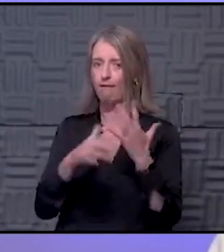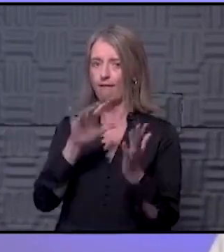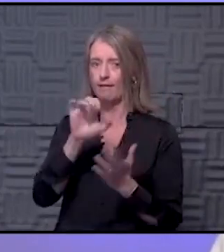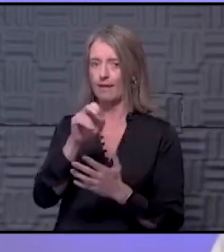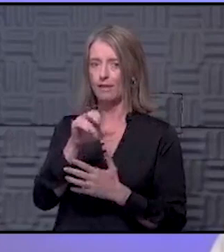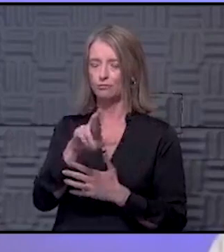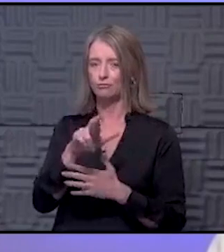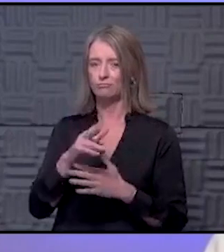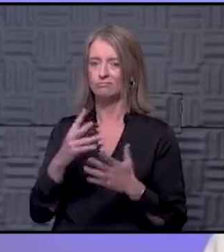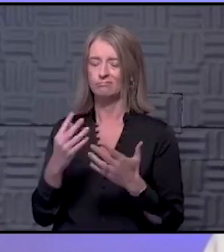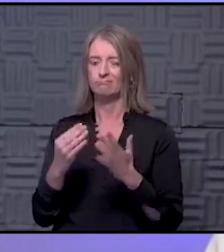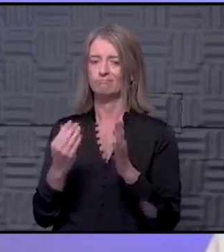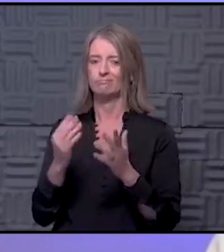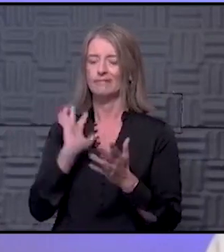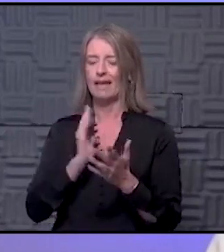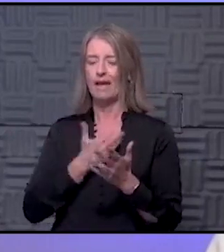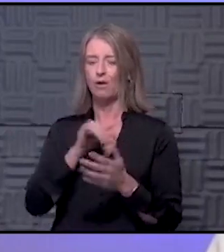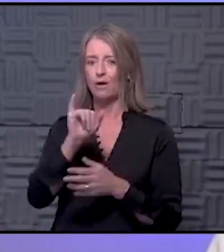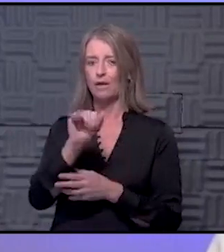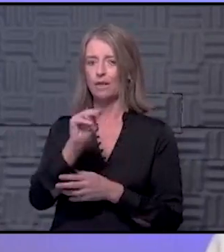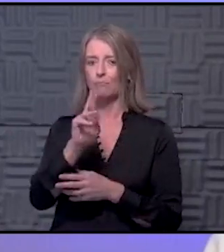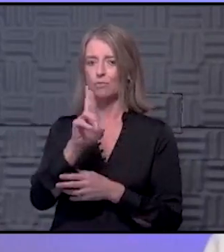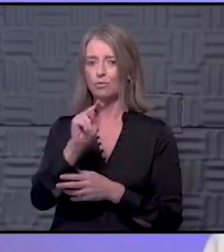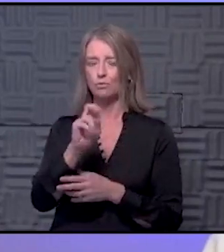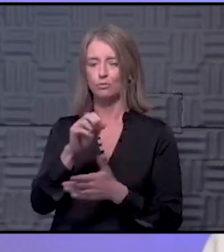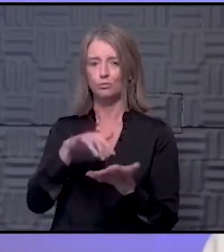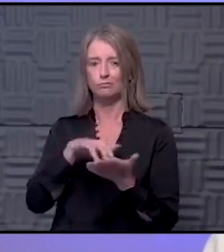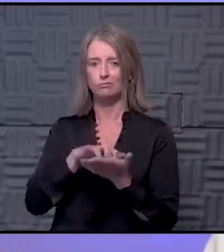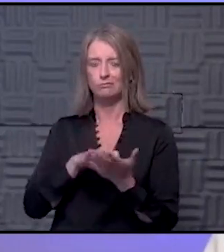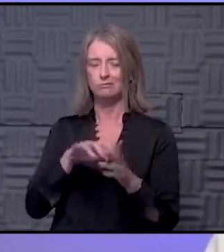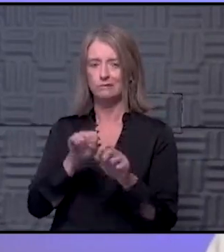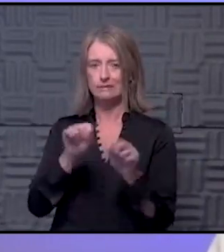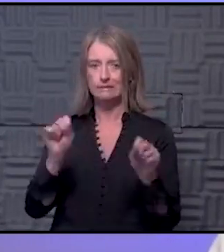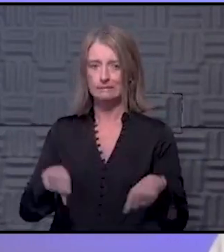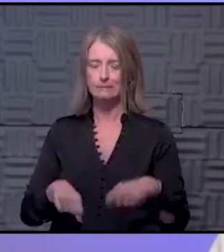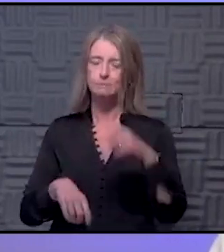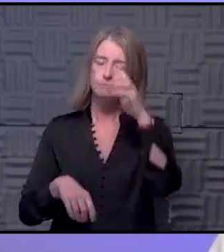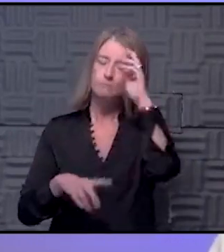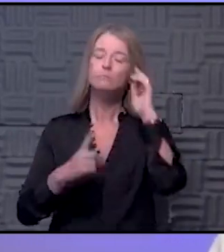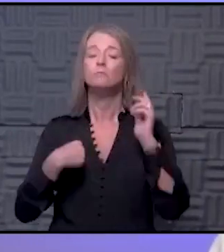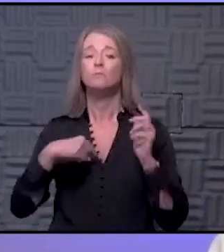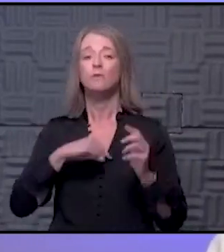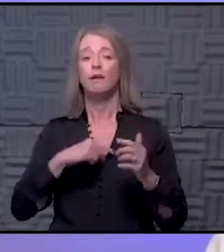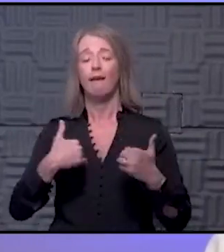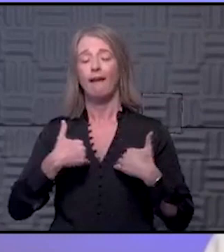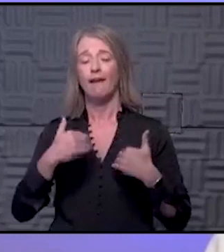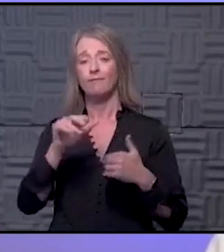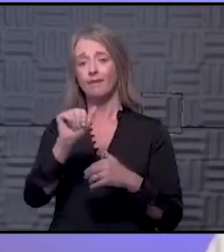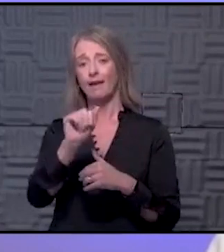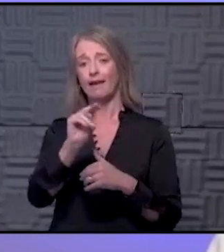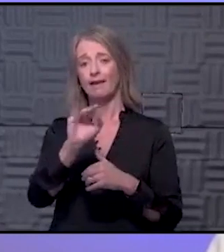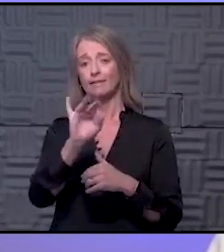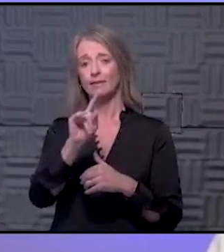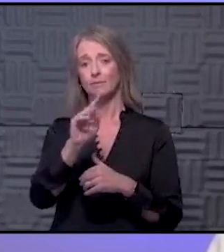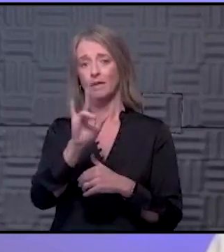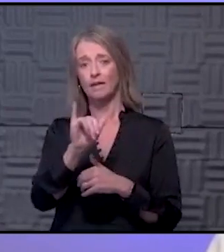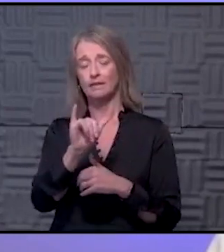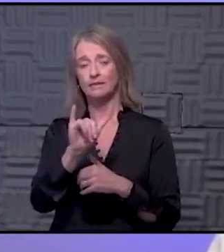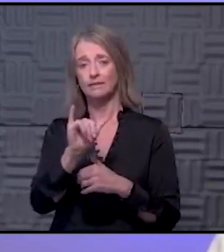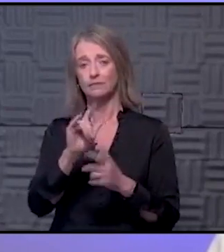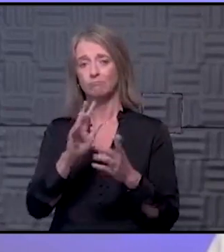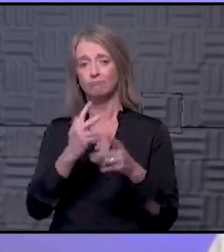our immune system, particularly the plasma cells that usually produce antibodies